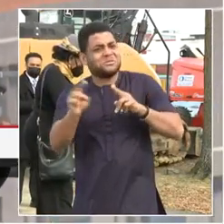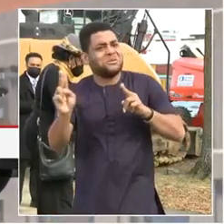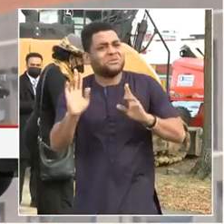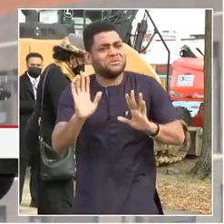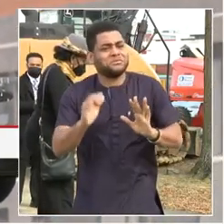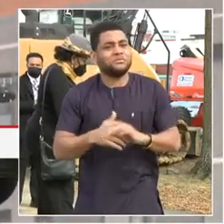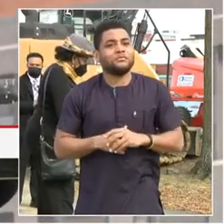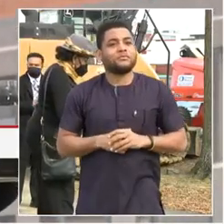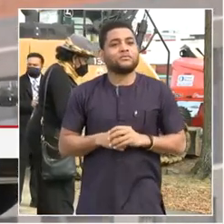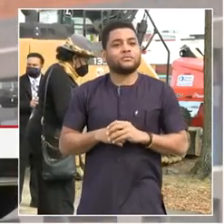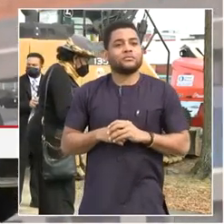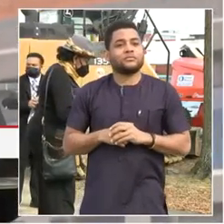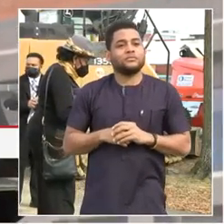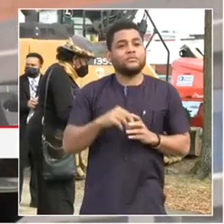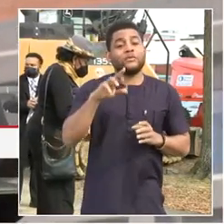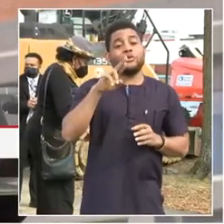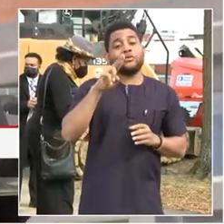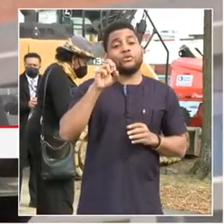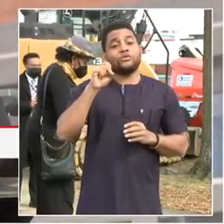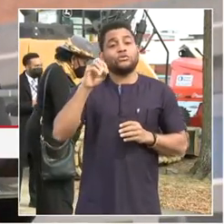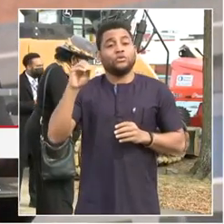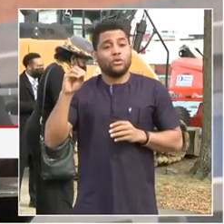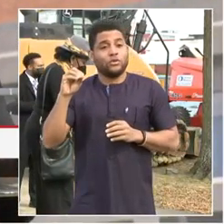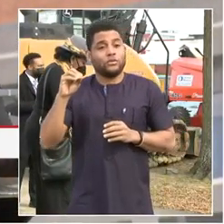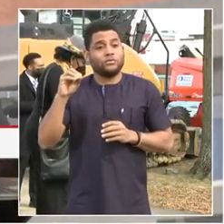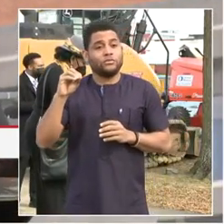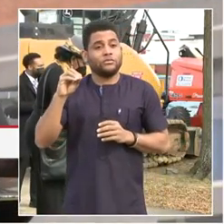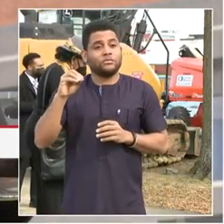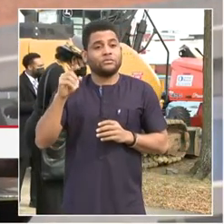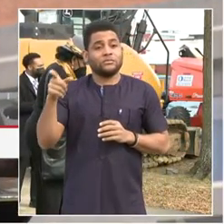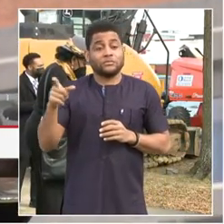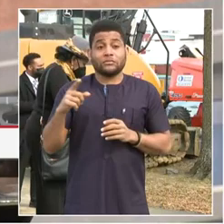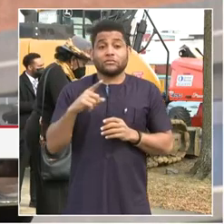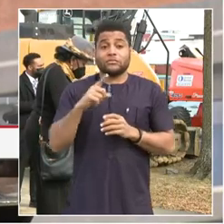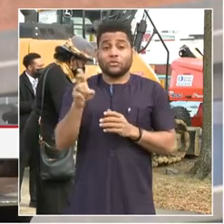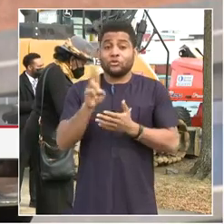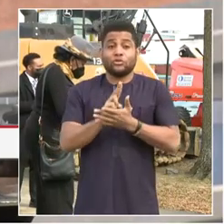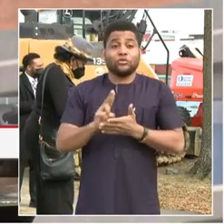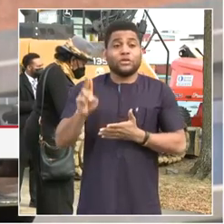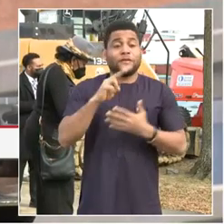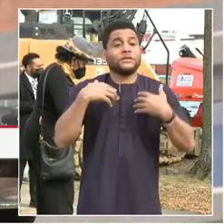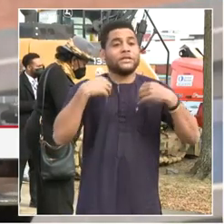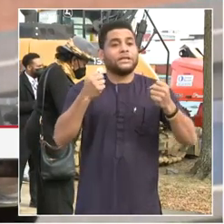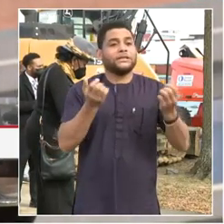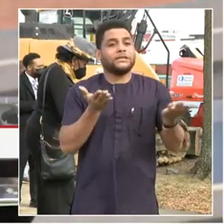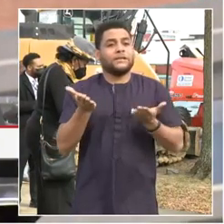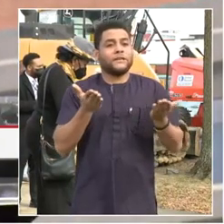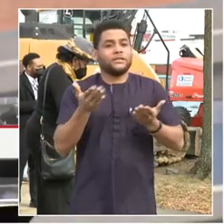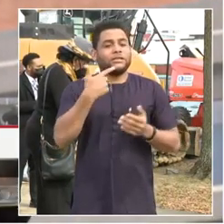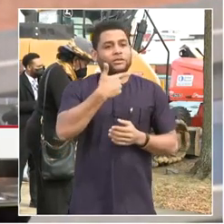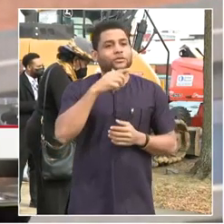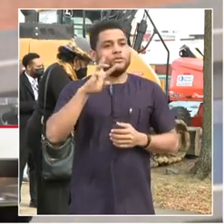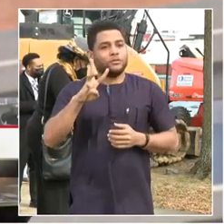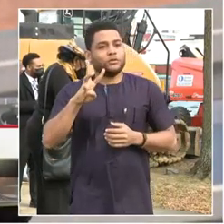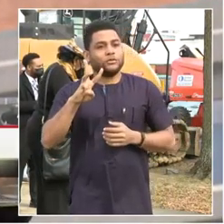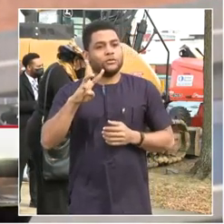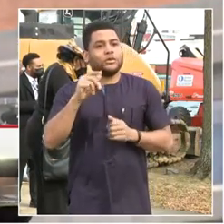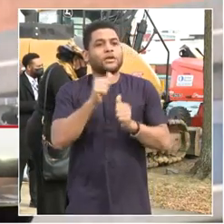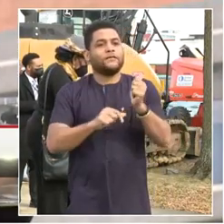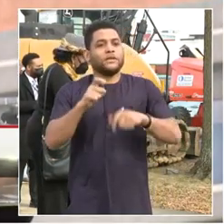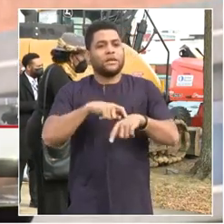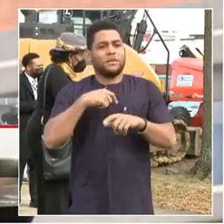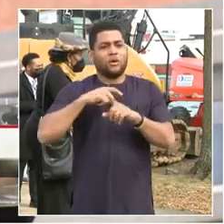Ms. Russo with University Health Services and GW. Every time I call Kim, she's